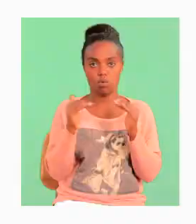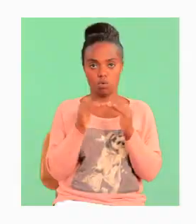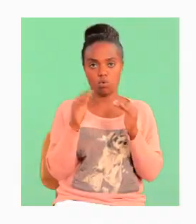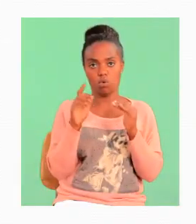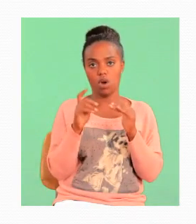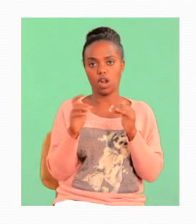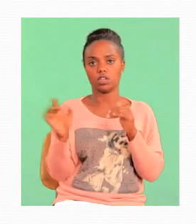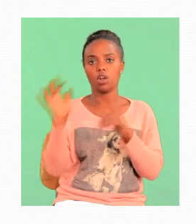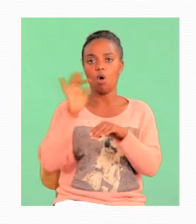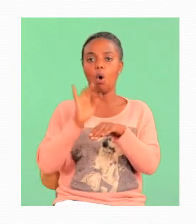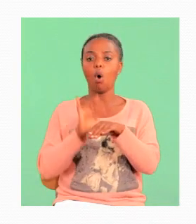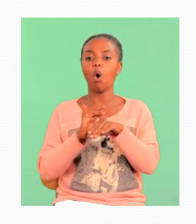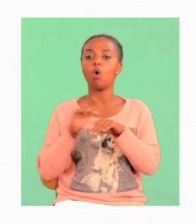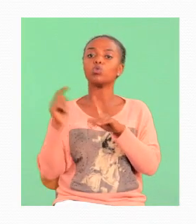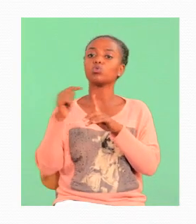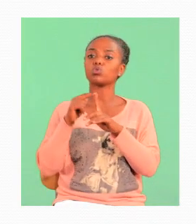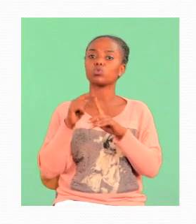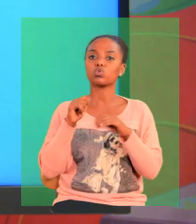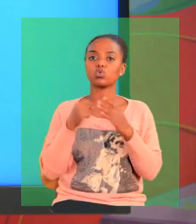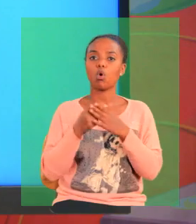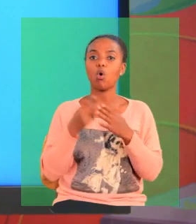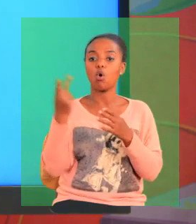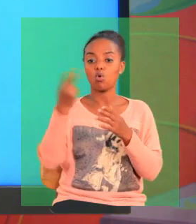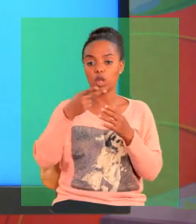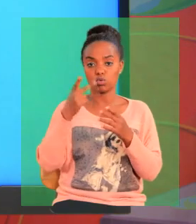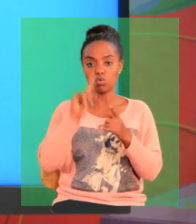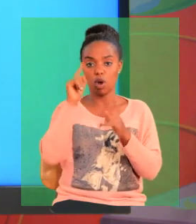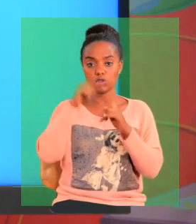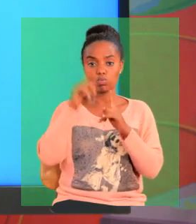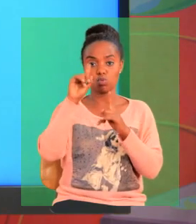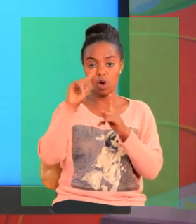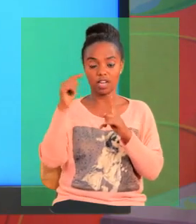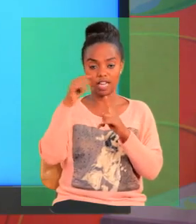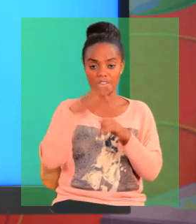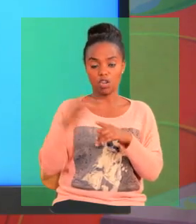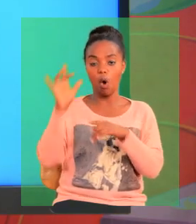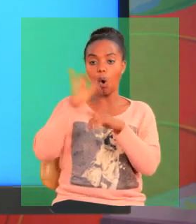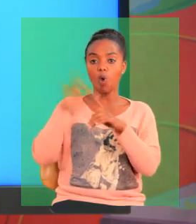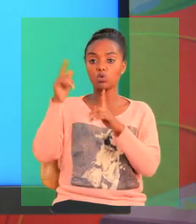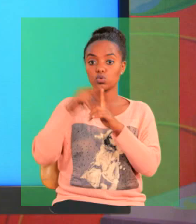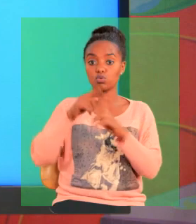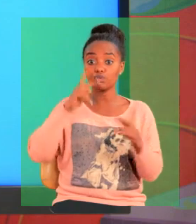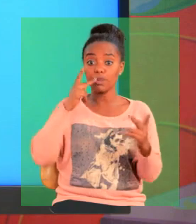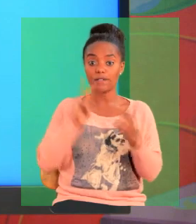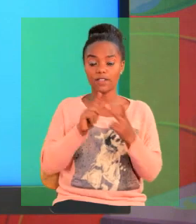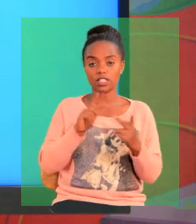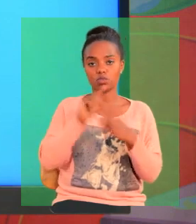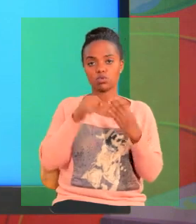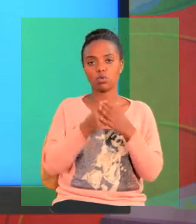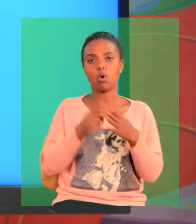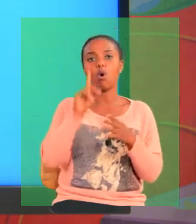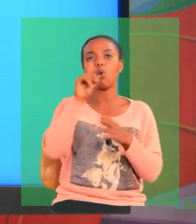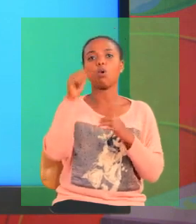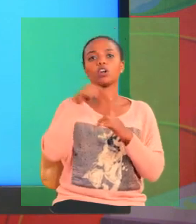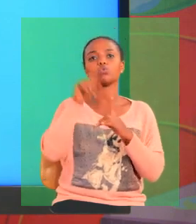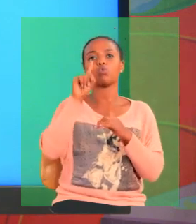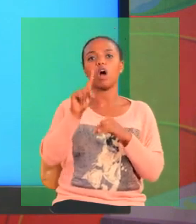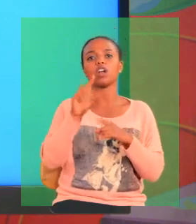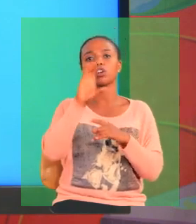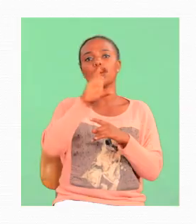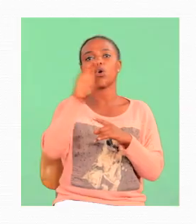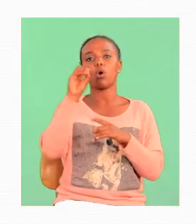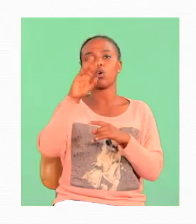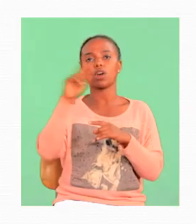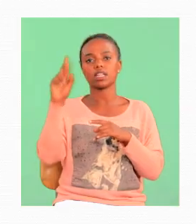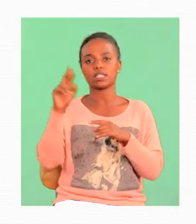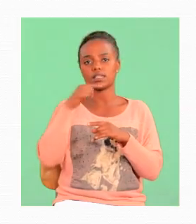onto. It is onto. Since it satisfies 1 to 1ness and ontoness, the function is this 1 to 1 correspondence. Therefore,